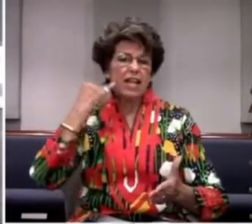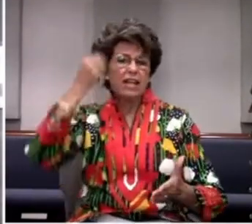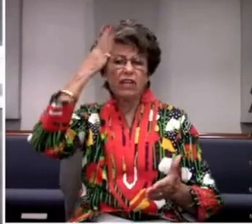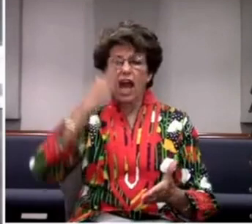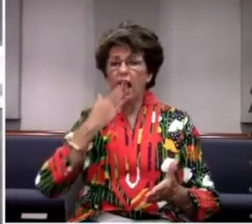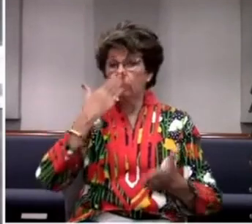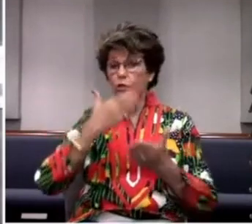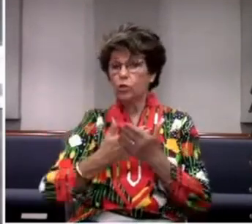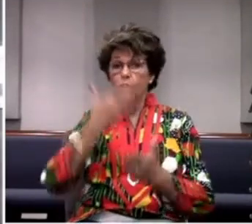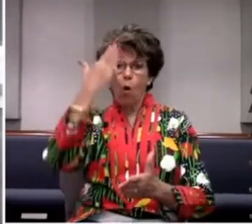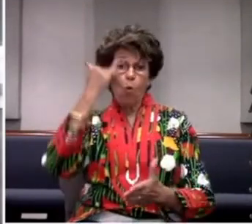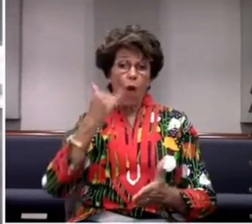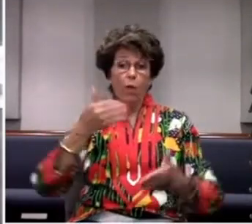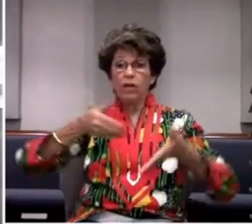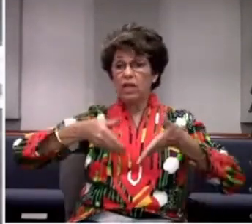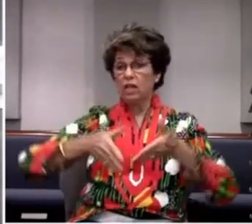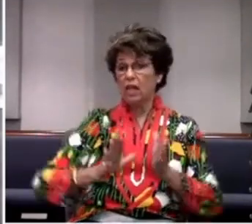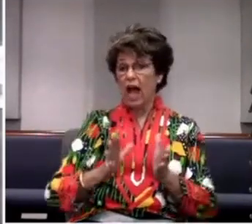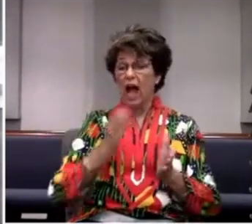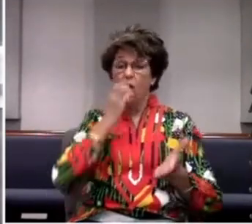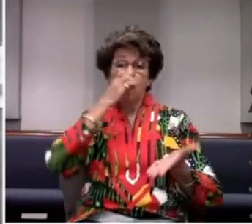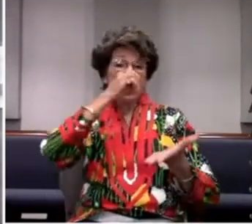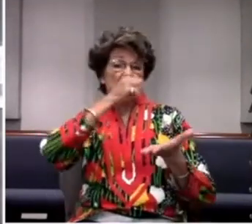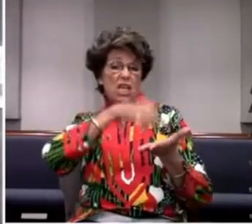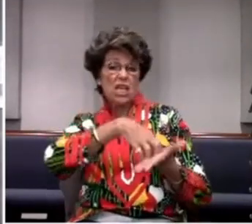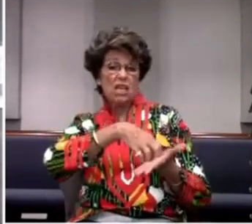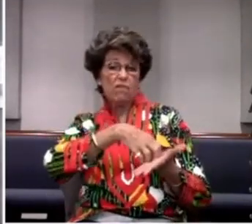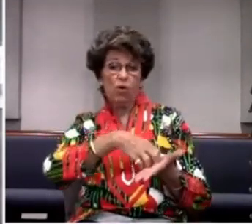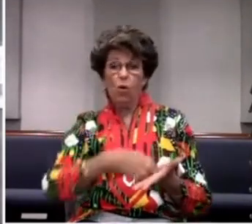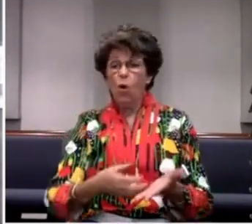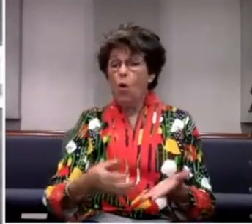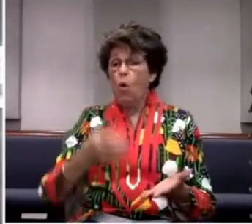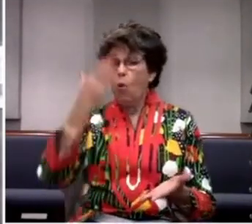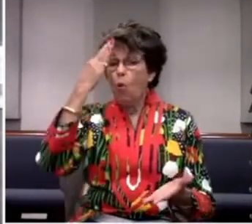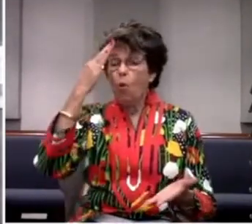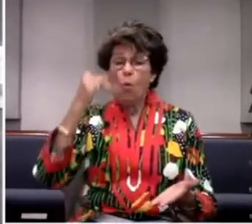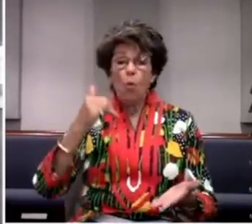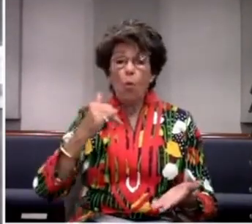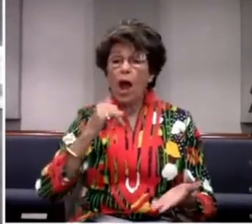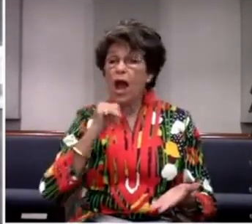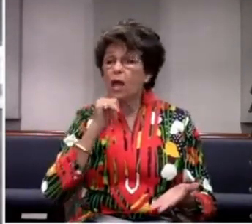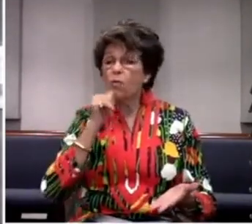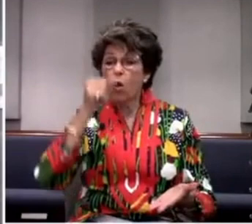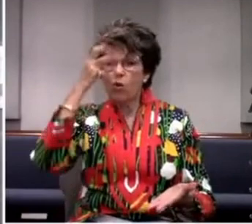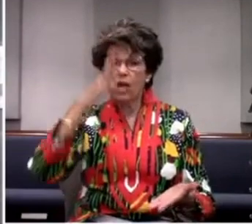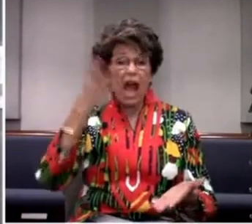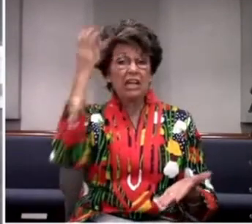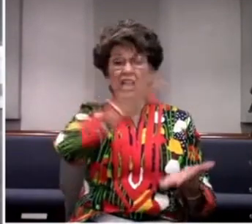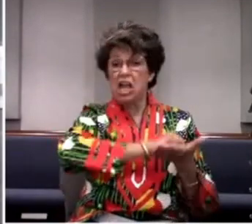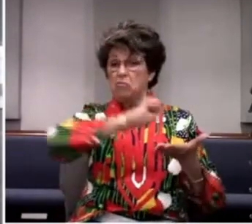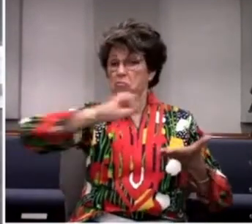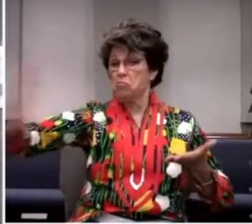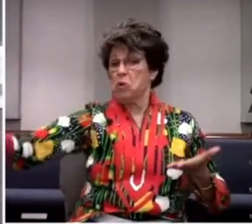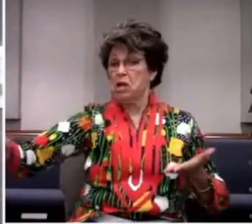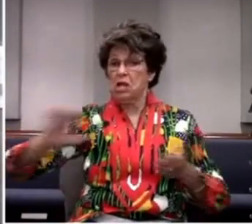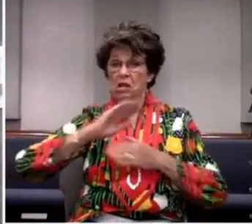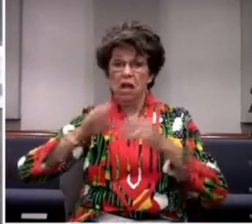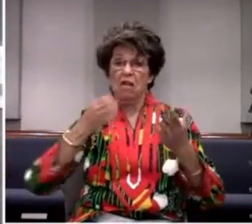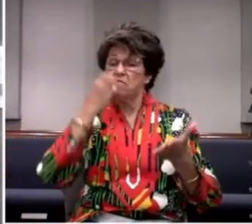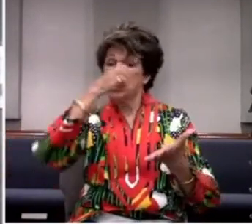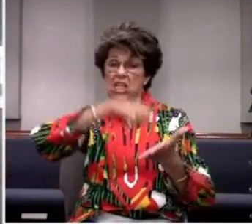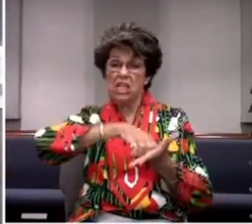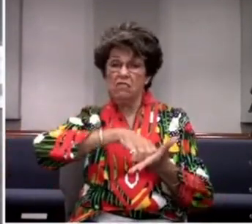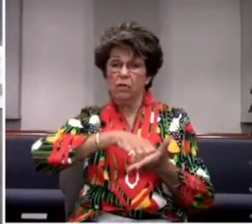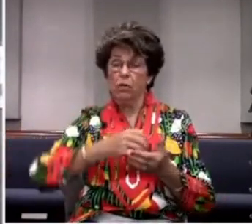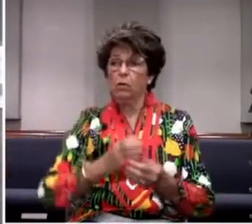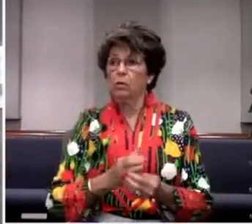he allow evil? If God was good, why doesn't he get rid of all evil? If God was good, why does he condone evil? God